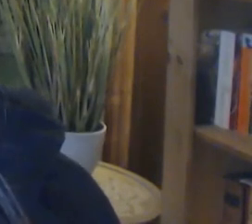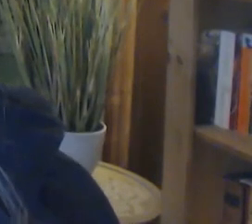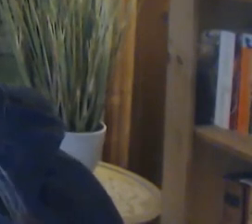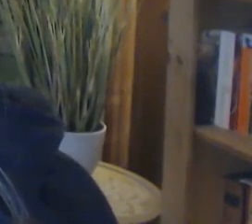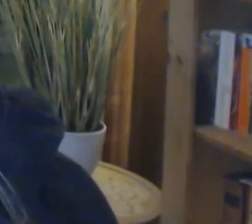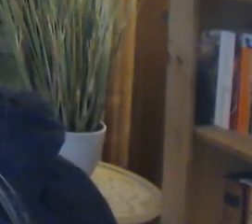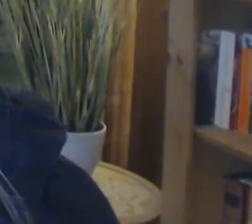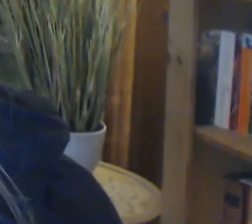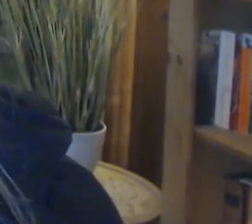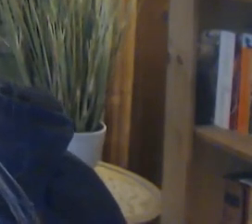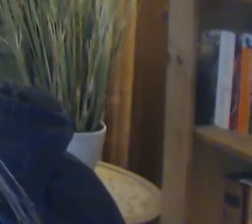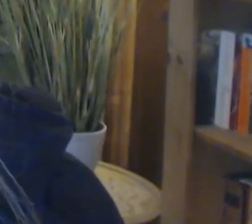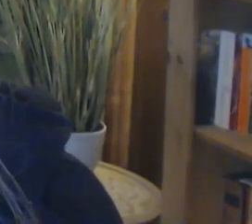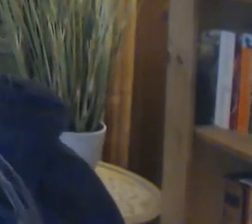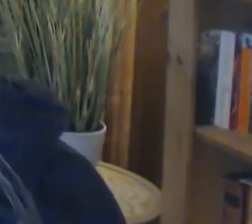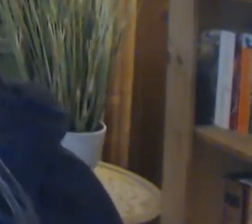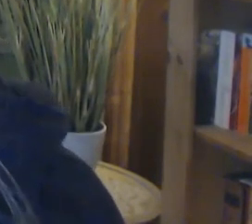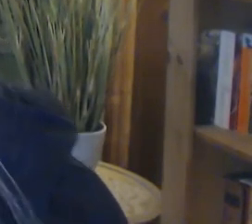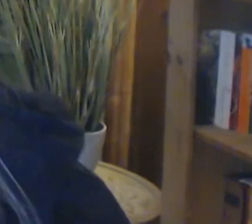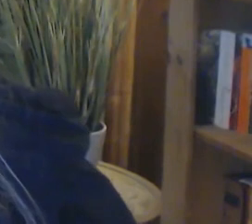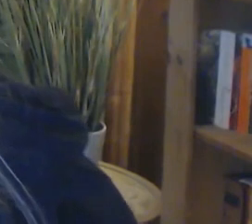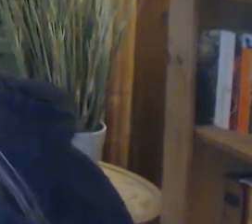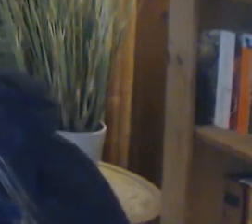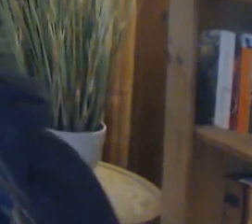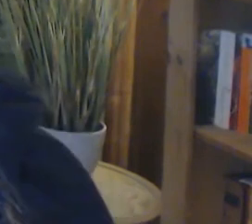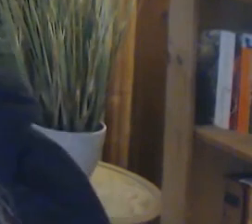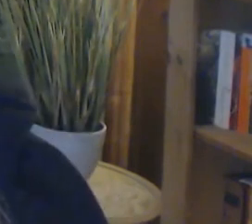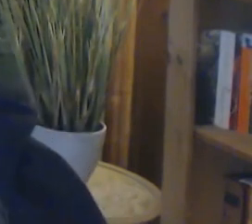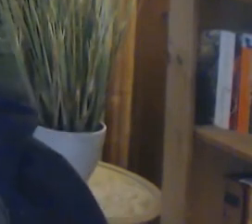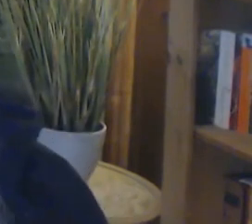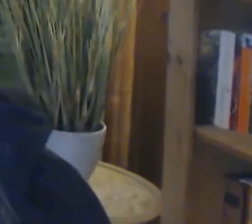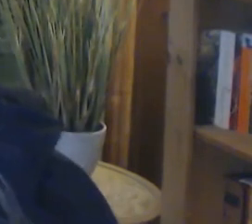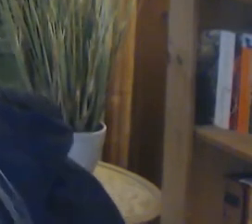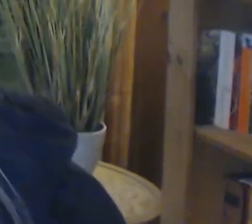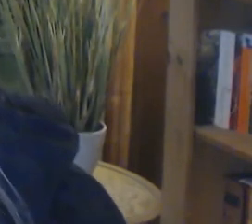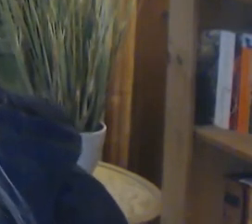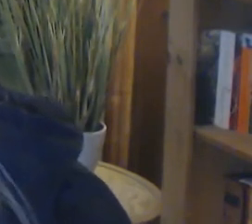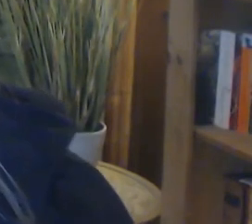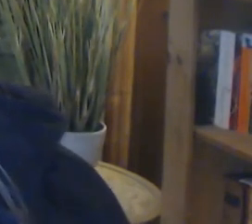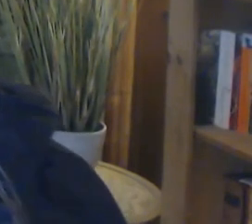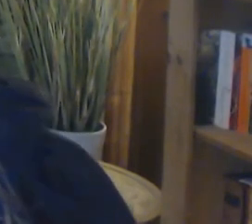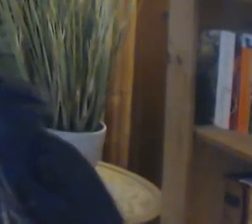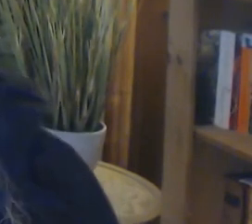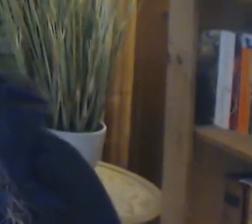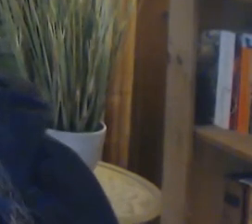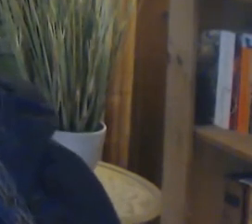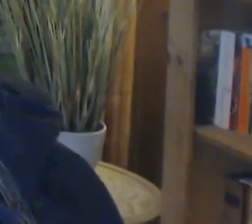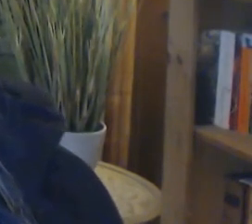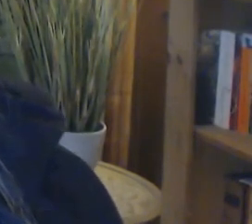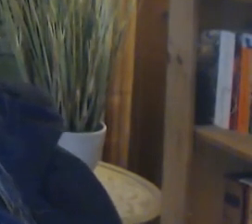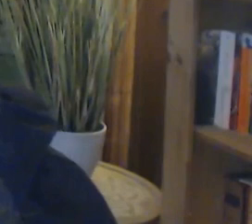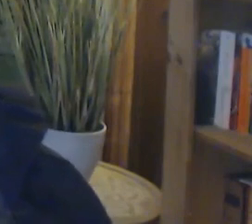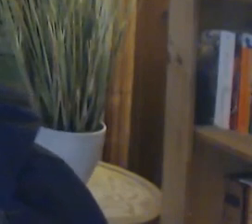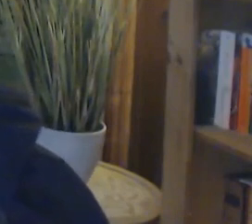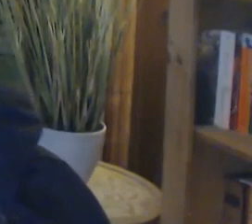open up a world of inspiration and learning to everyone. Your feedback is also incredibly important in helping the Library to